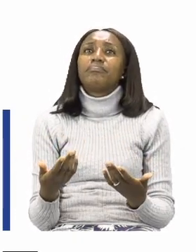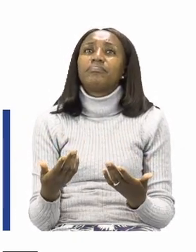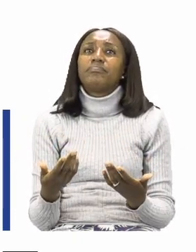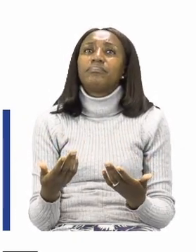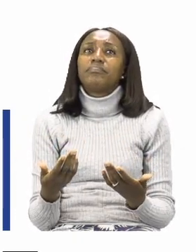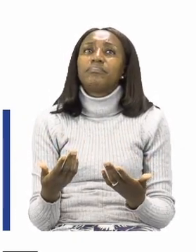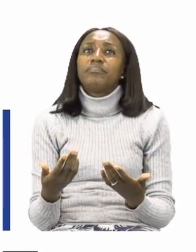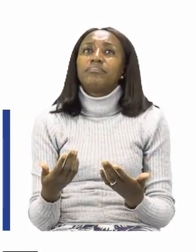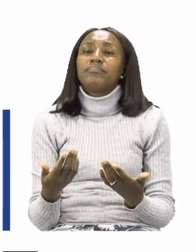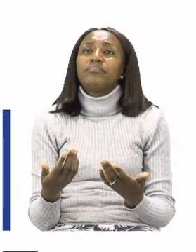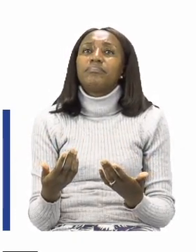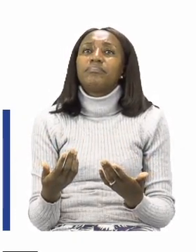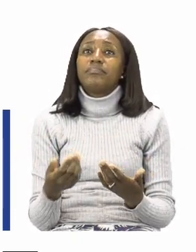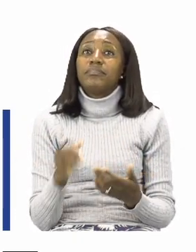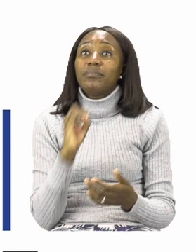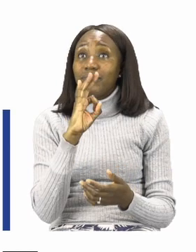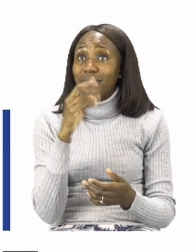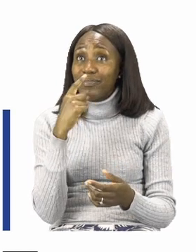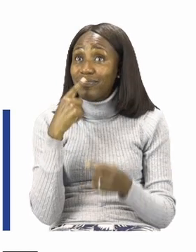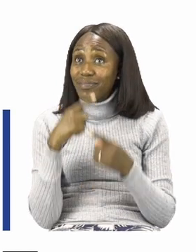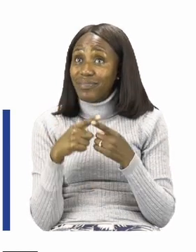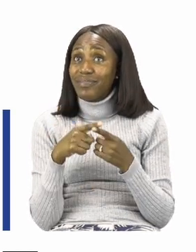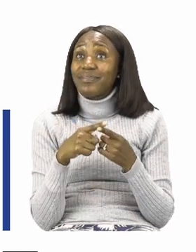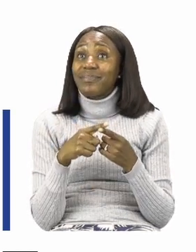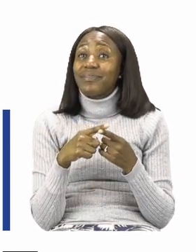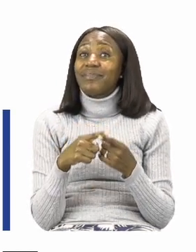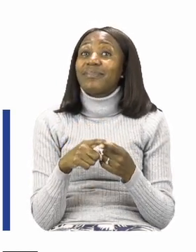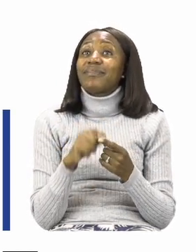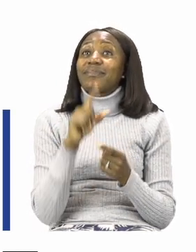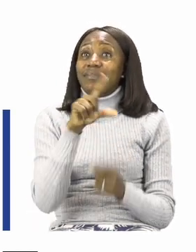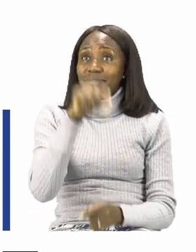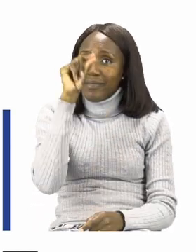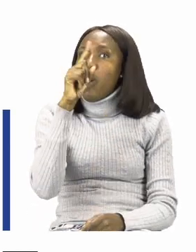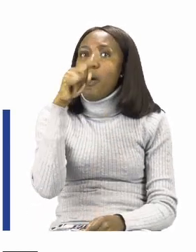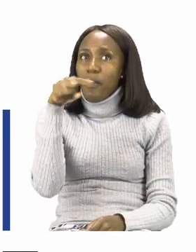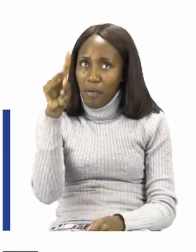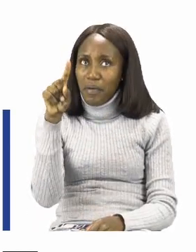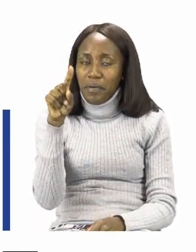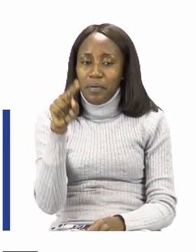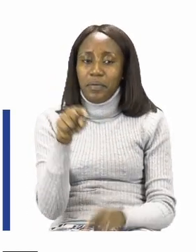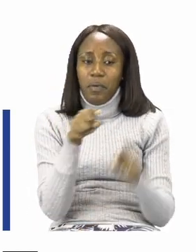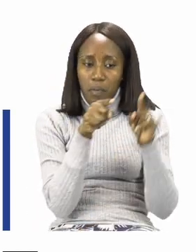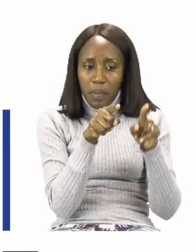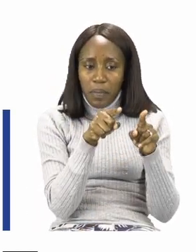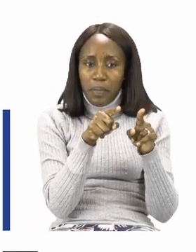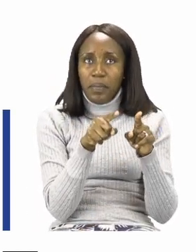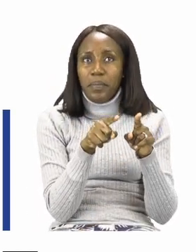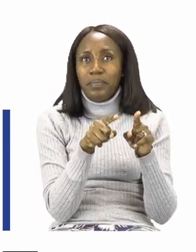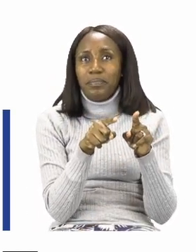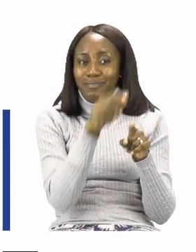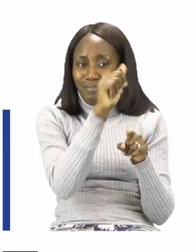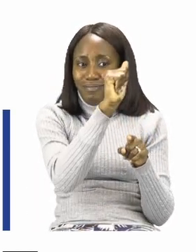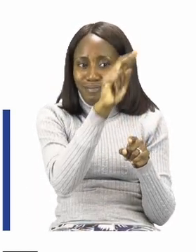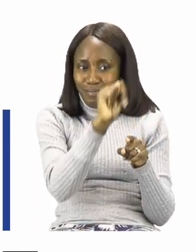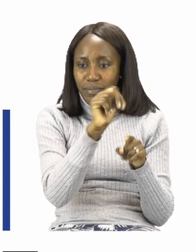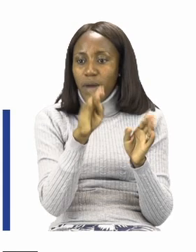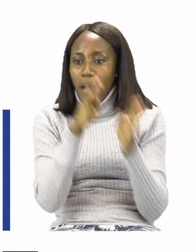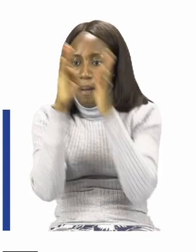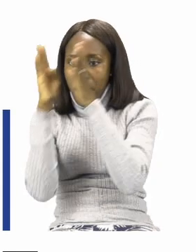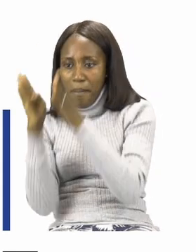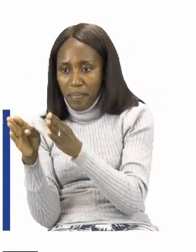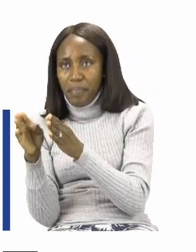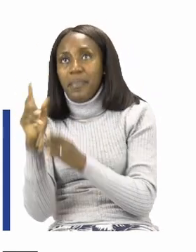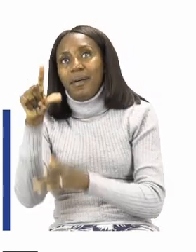you said the road, then you are absolutely correct. It is